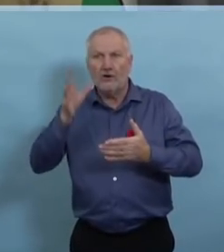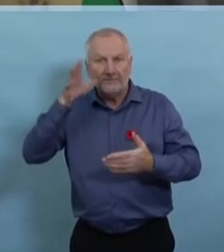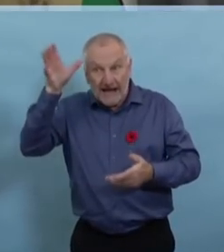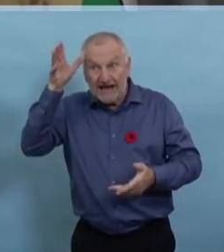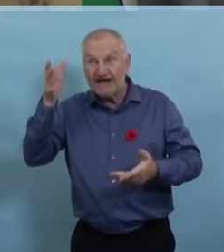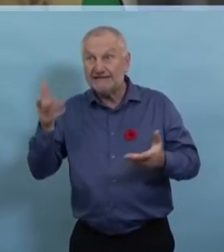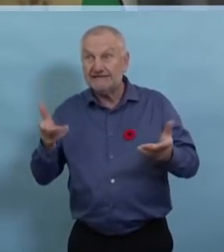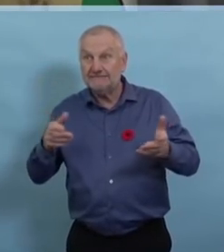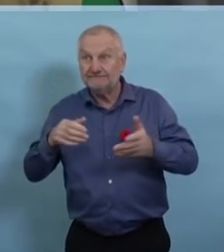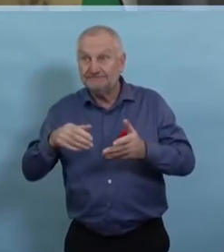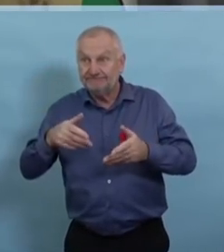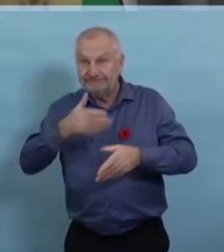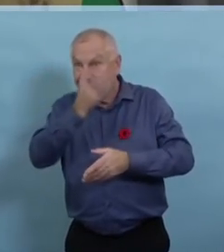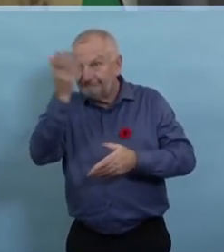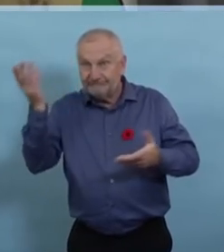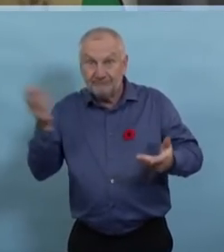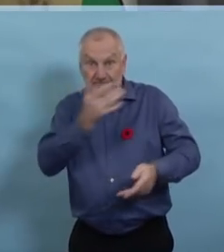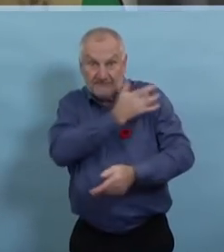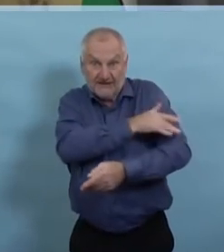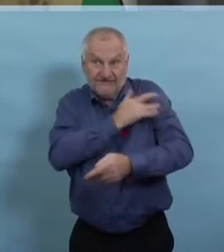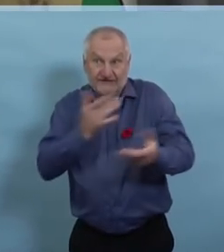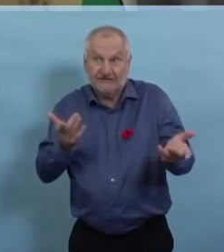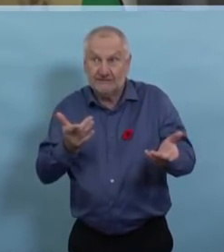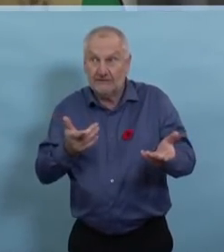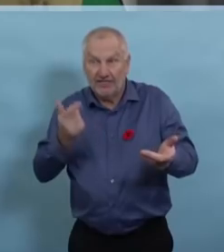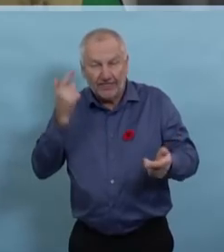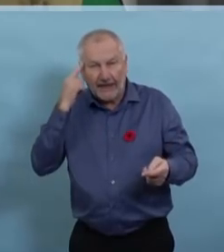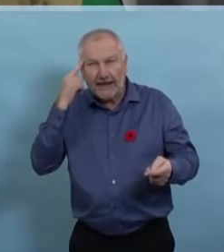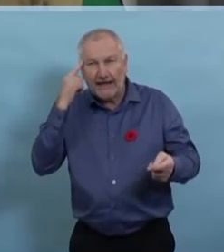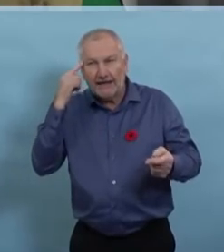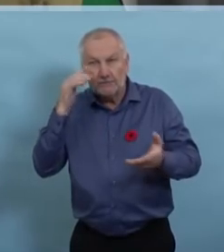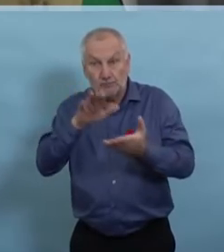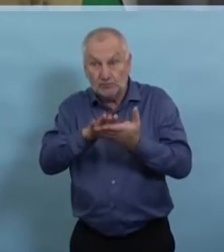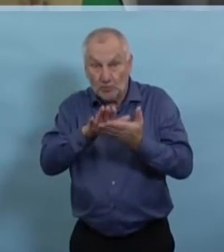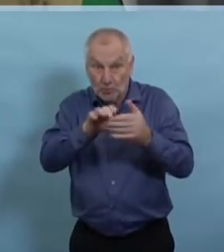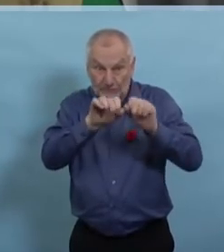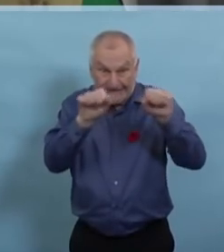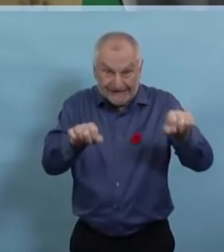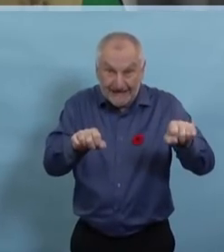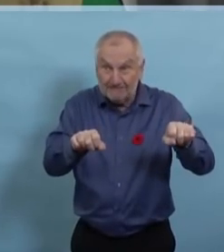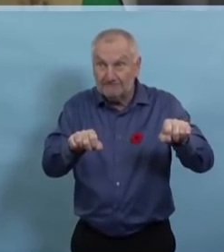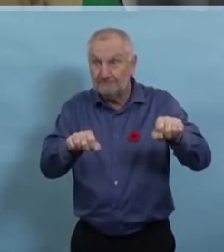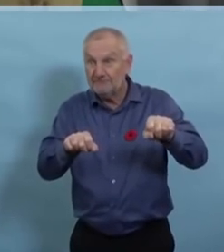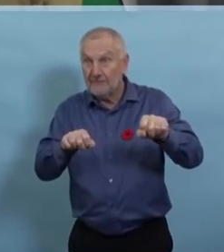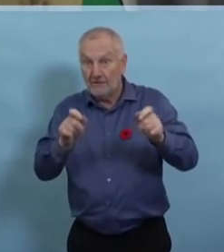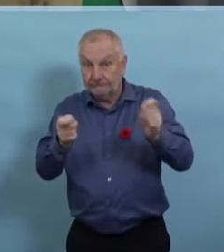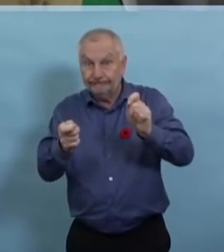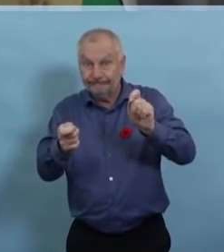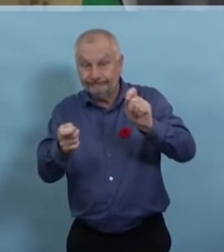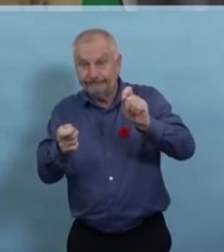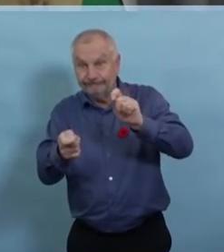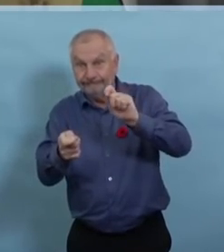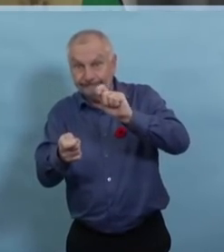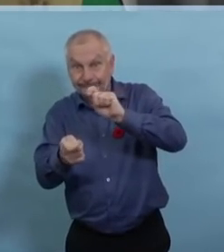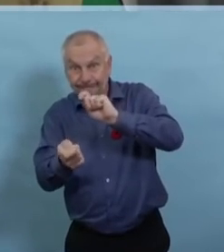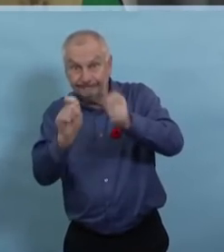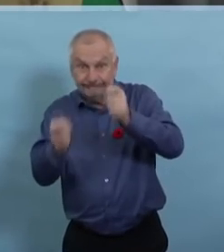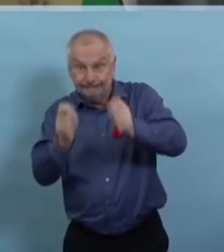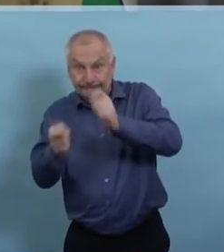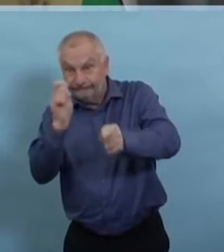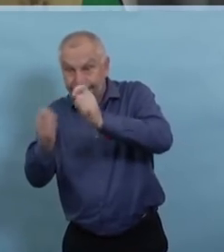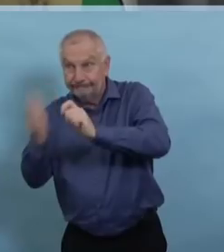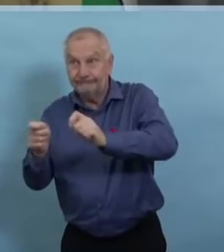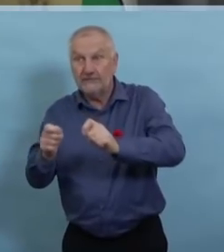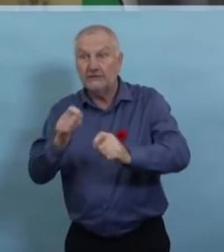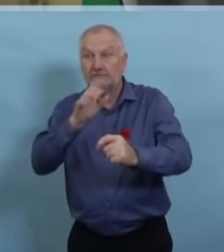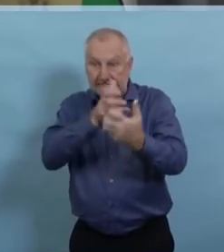working in our school system. You've had to change and you've had to adapt, and sometimes you've had to do it more quickly than you would like, and